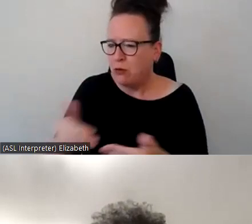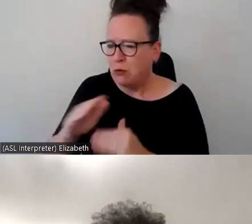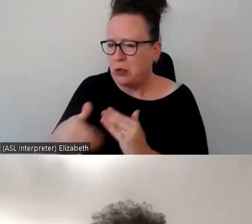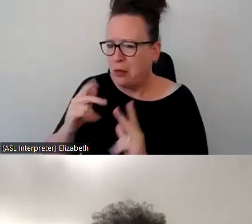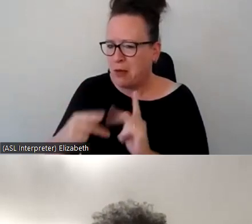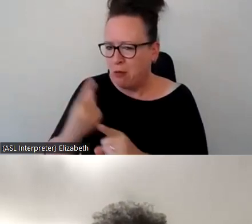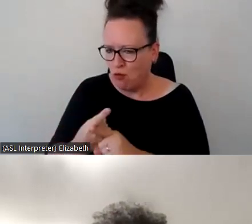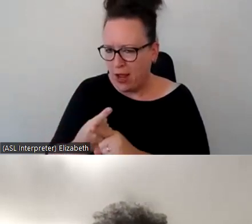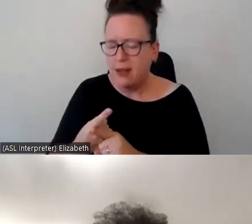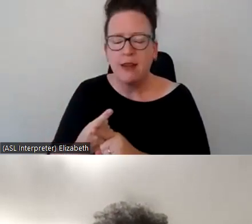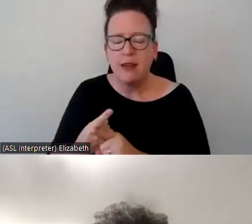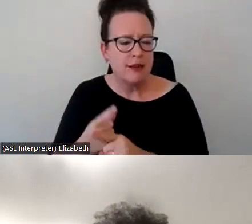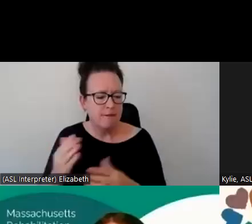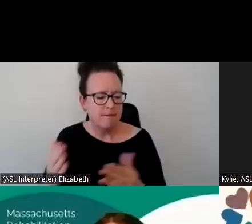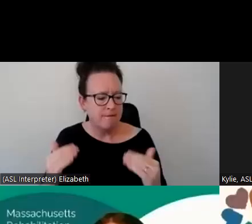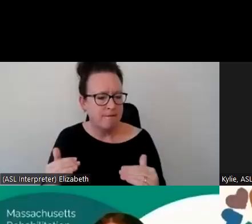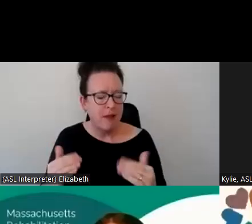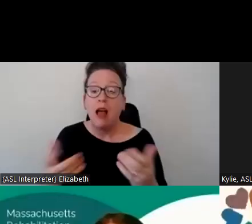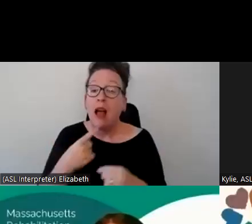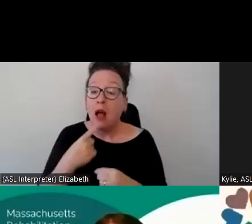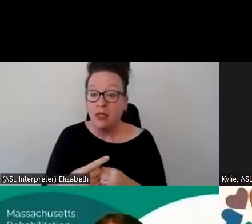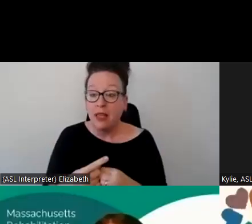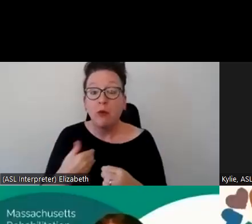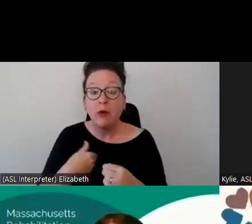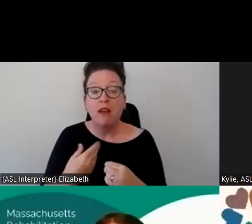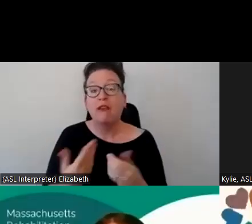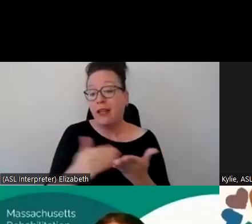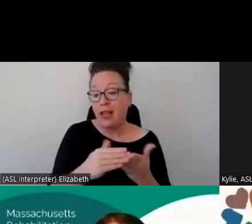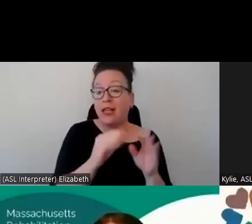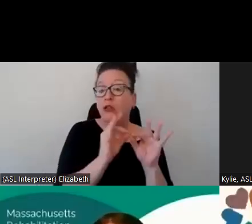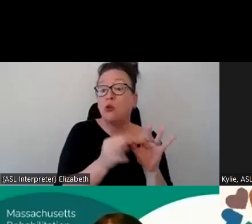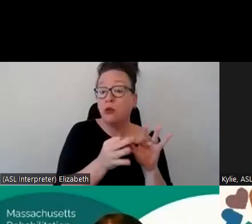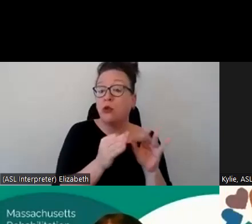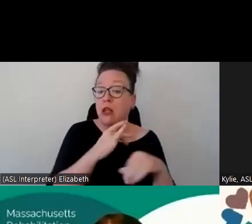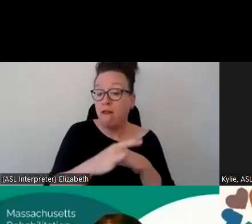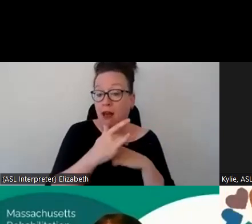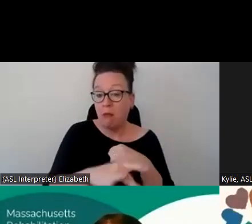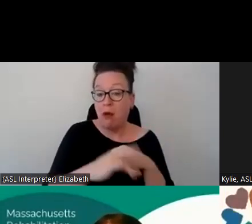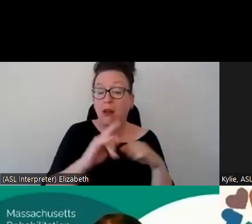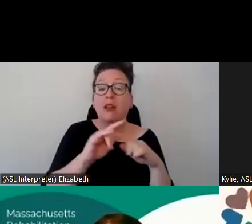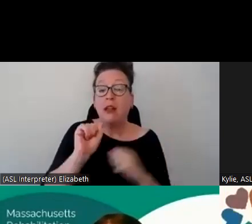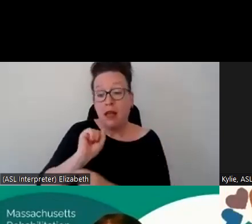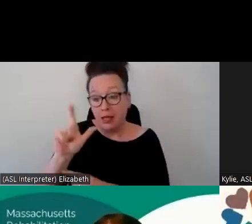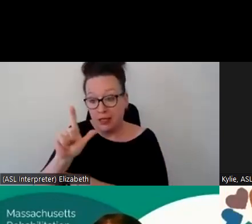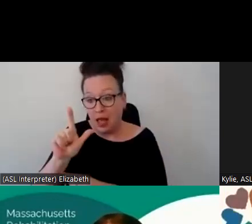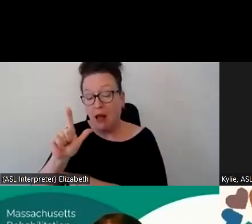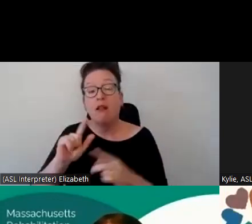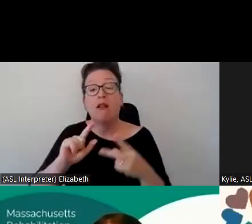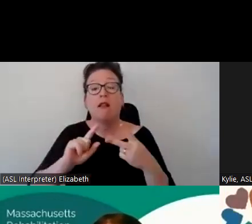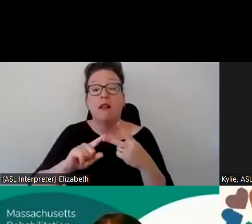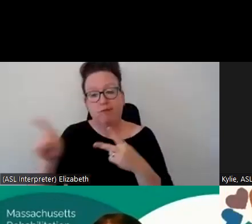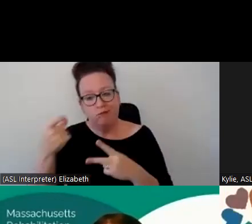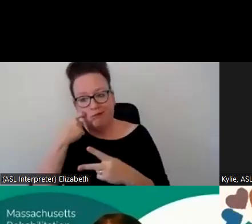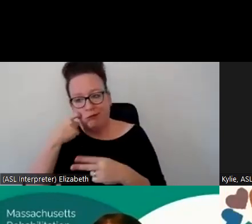true. Yeah, awesome. I wanted to say that we have interpretation available in American Sign Language, as Jacob referred